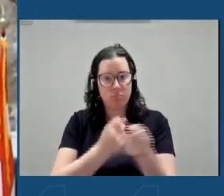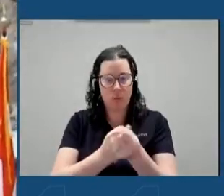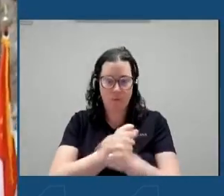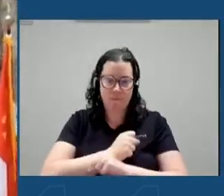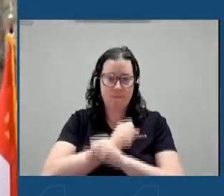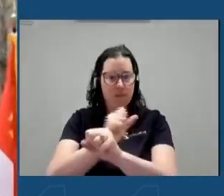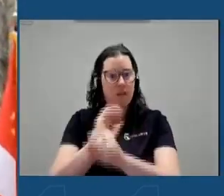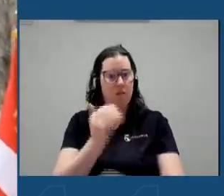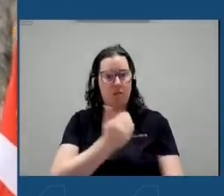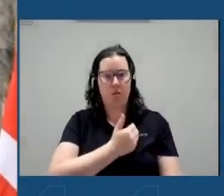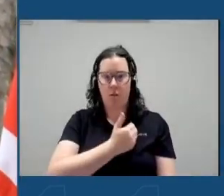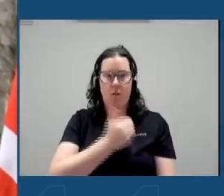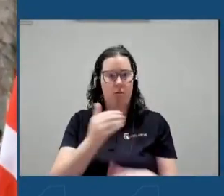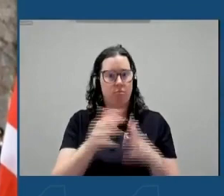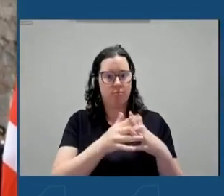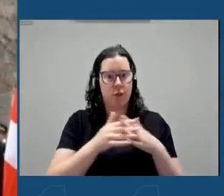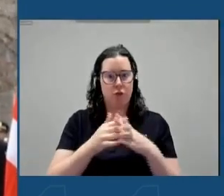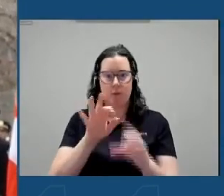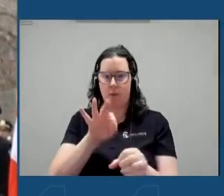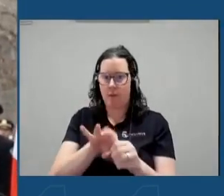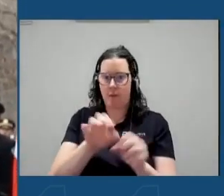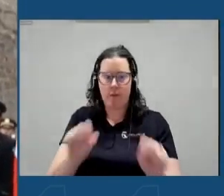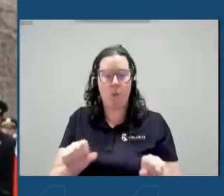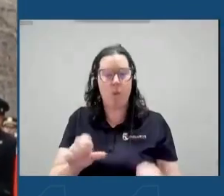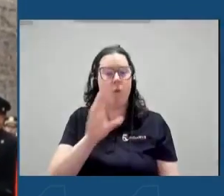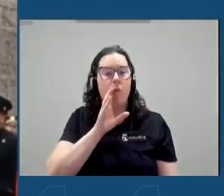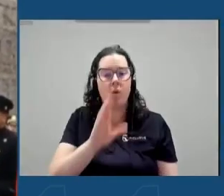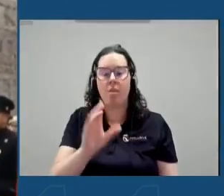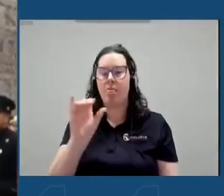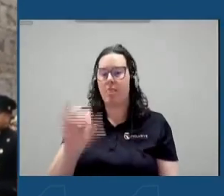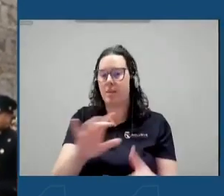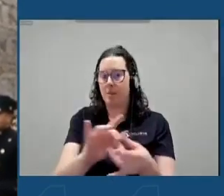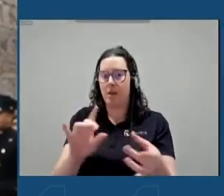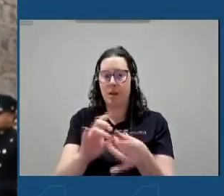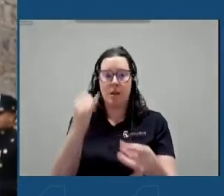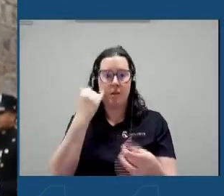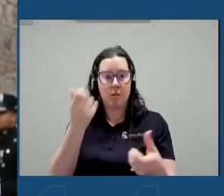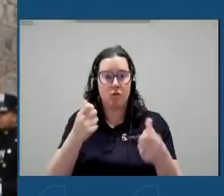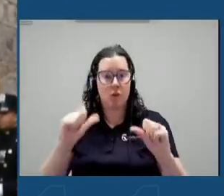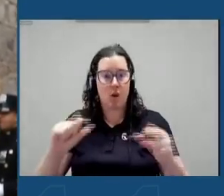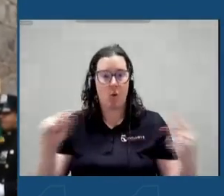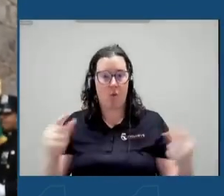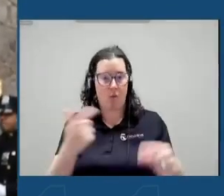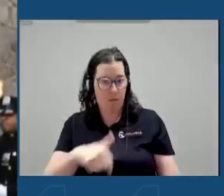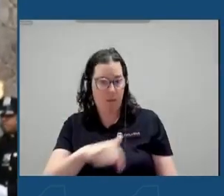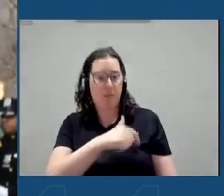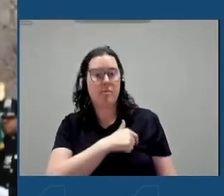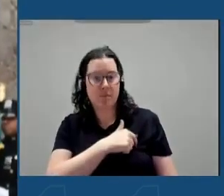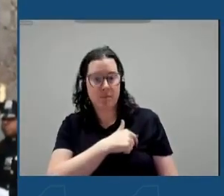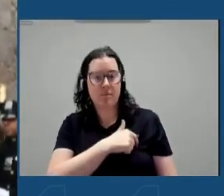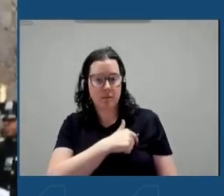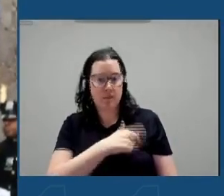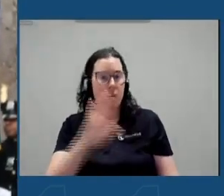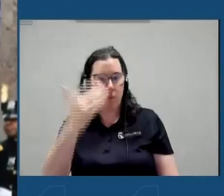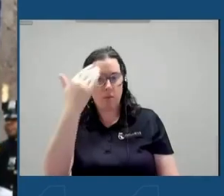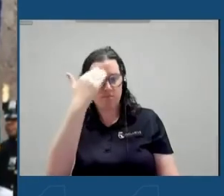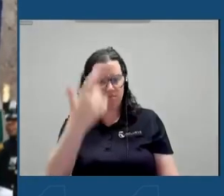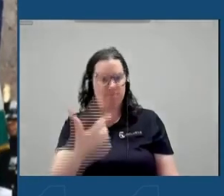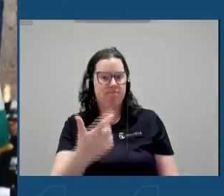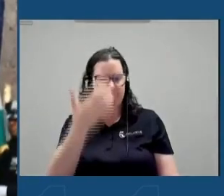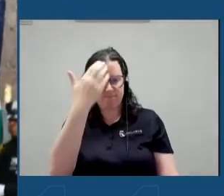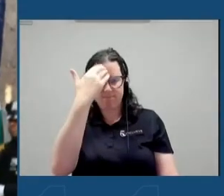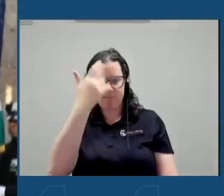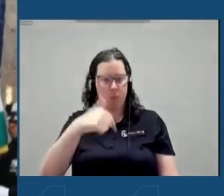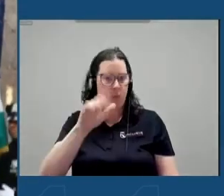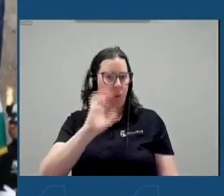always, always, and that is the message that those who look to do us harm from around the world should take to heart. Because this is New York, this